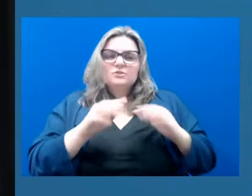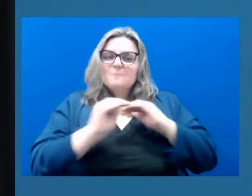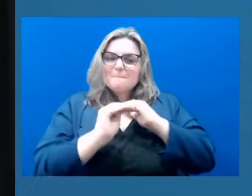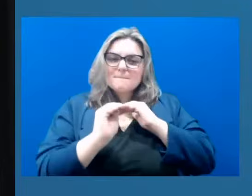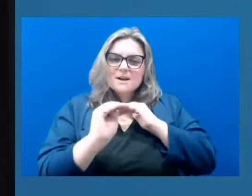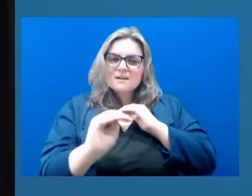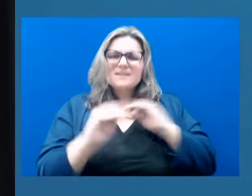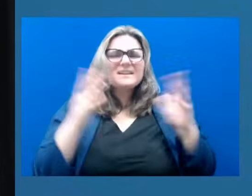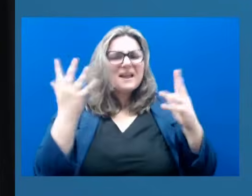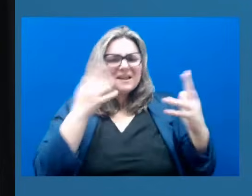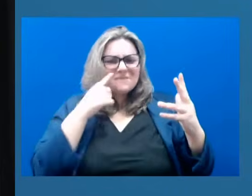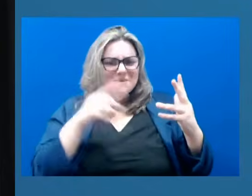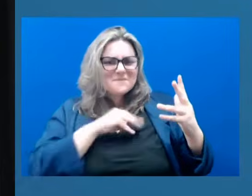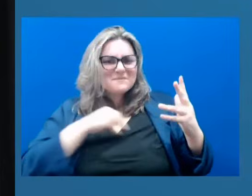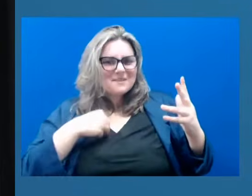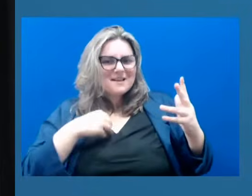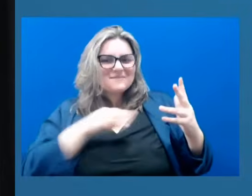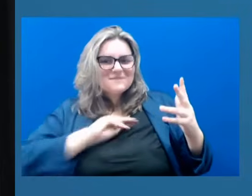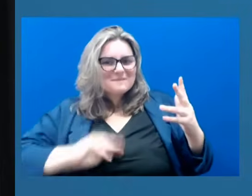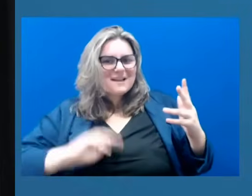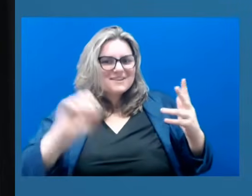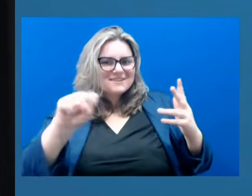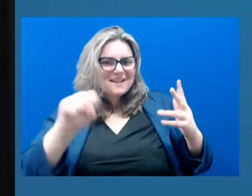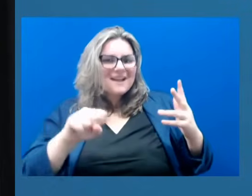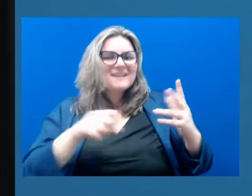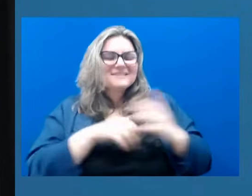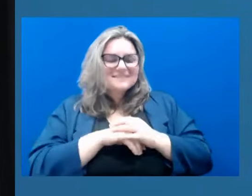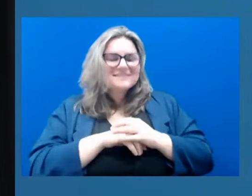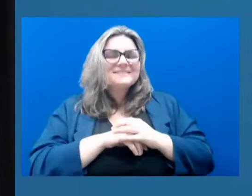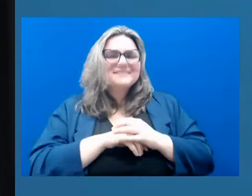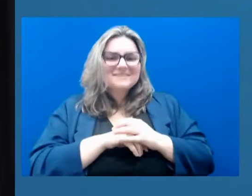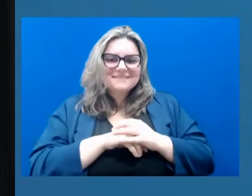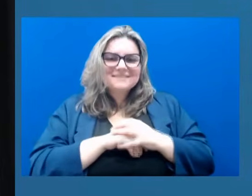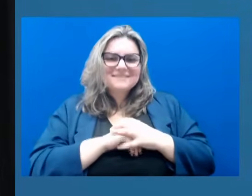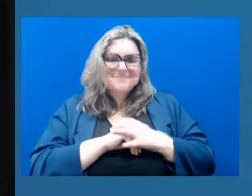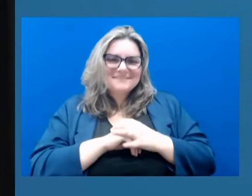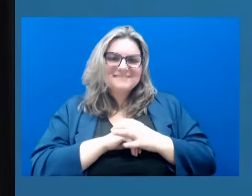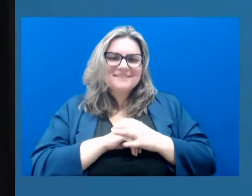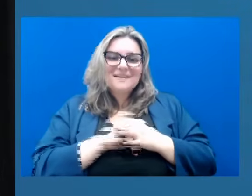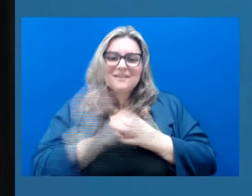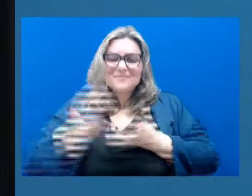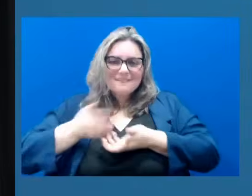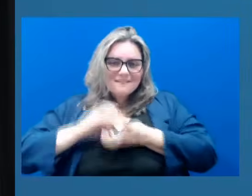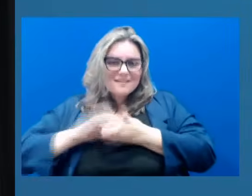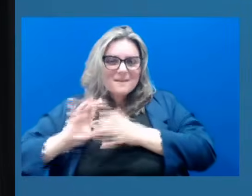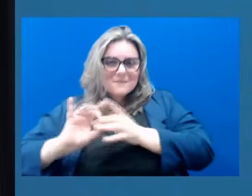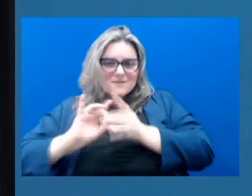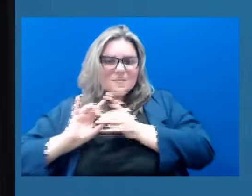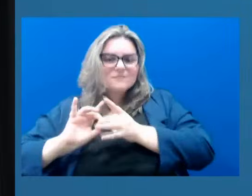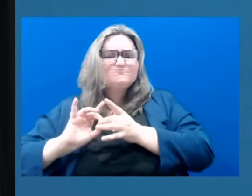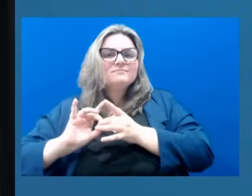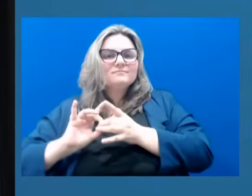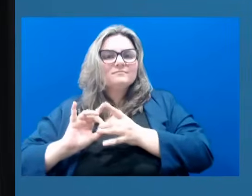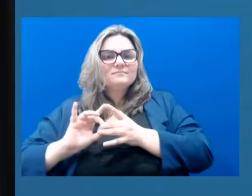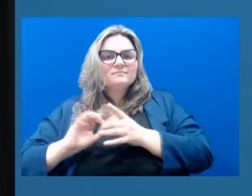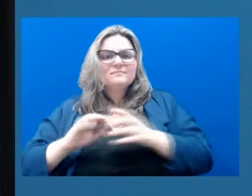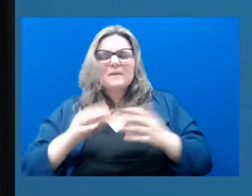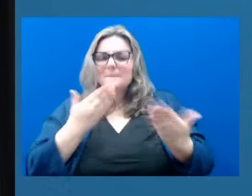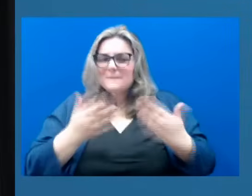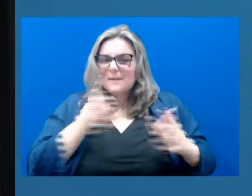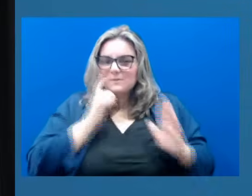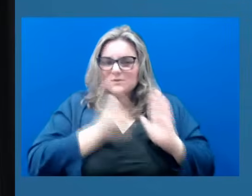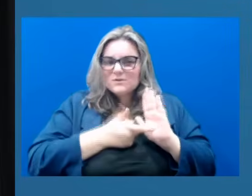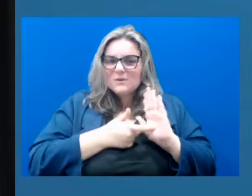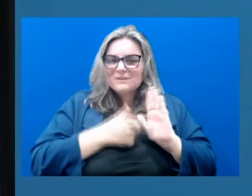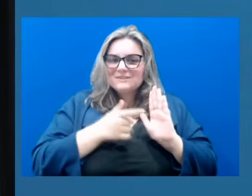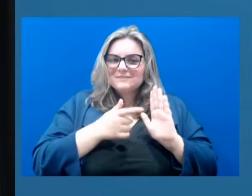for the mayor, right? Her collaboration. I don't know, you saw her virtual YouTube over the weekend,